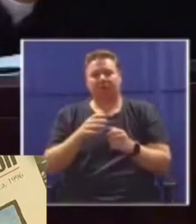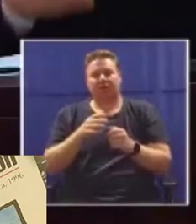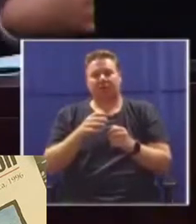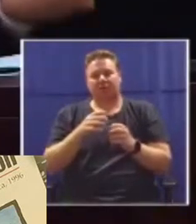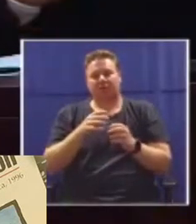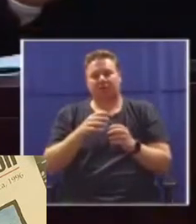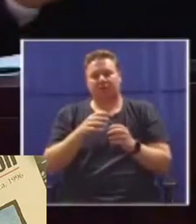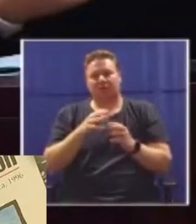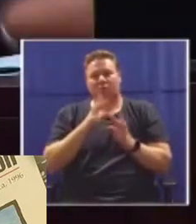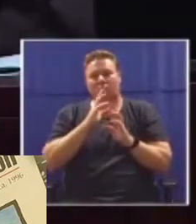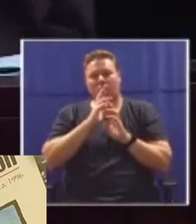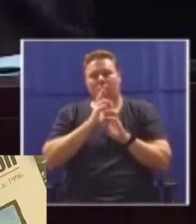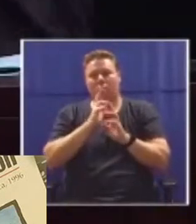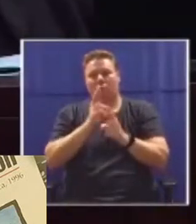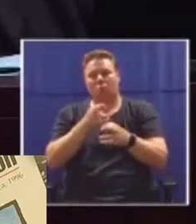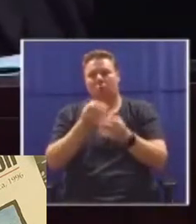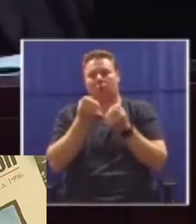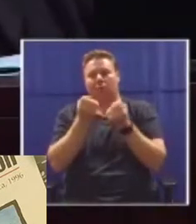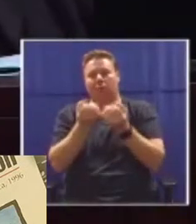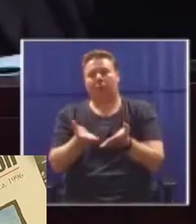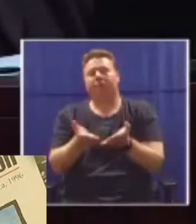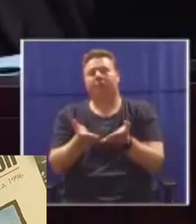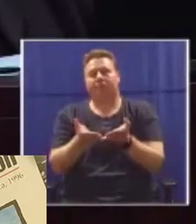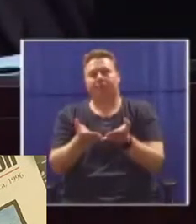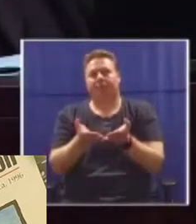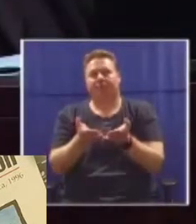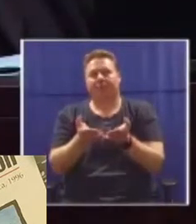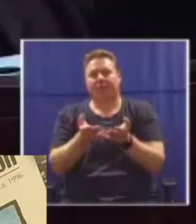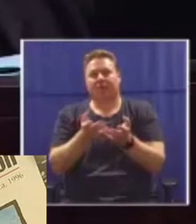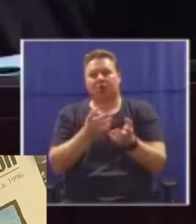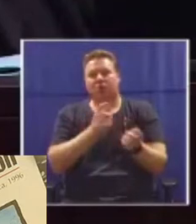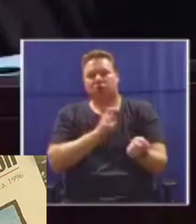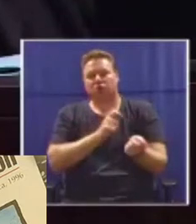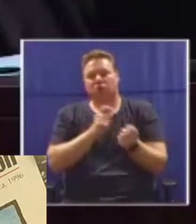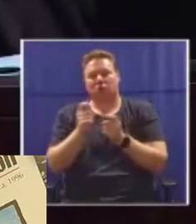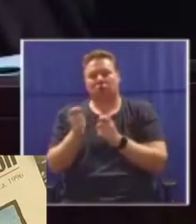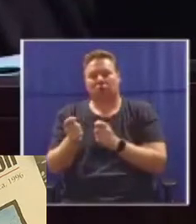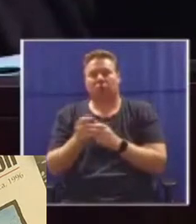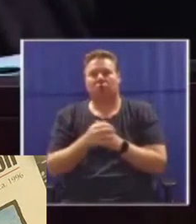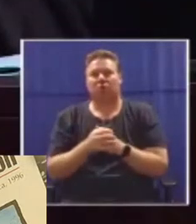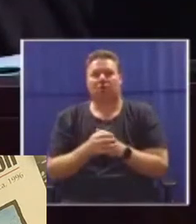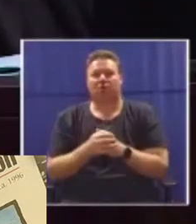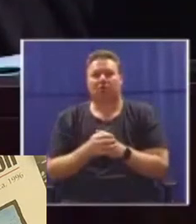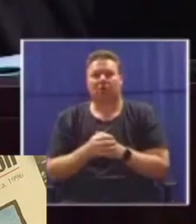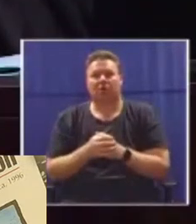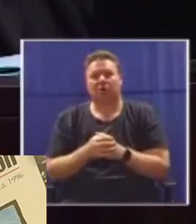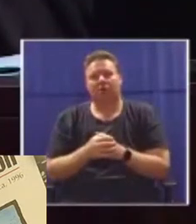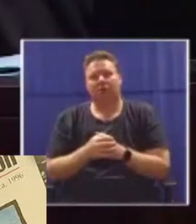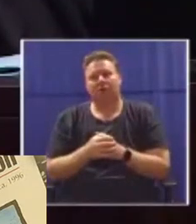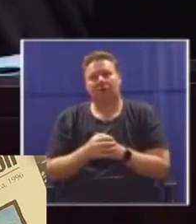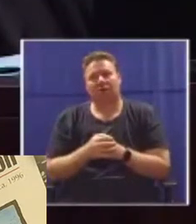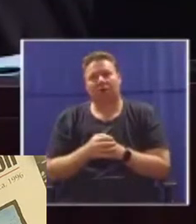consideration and approval the report of the Portfolio Committee on Transport and seeks the passing of